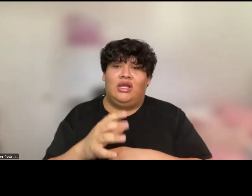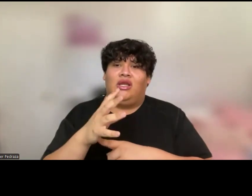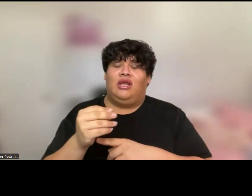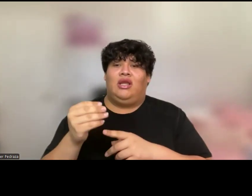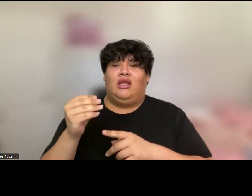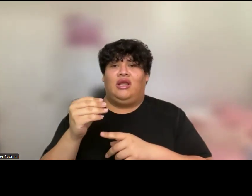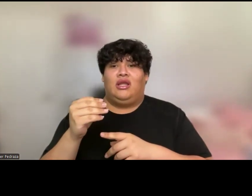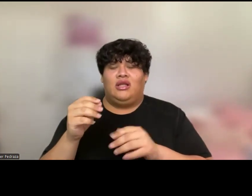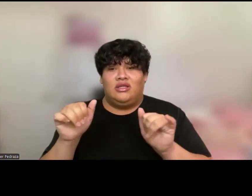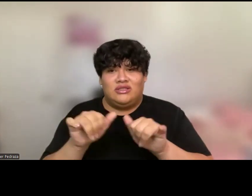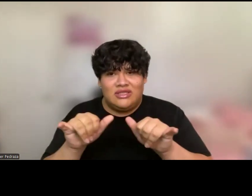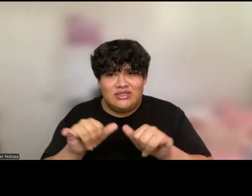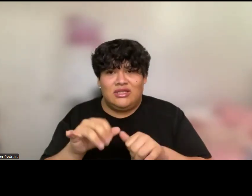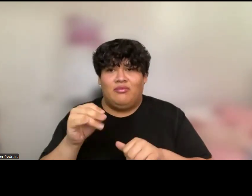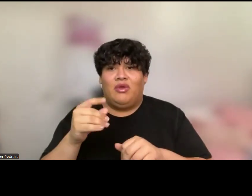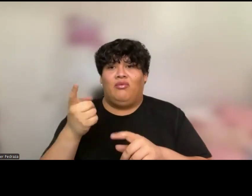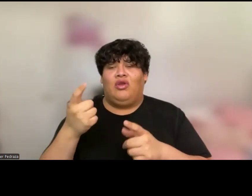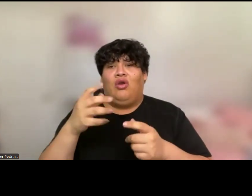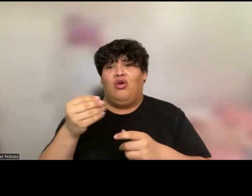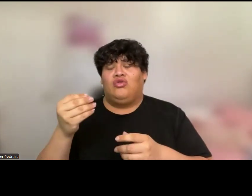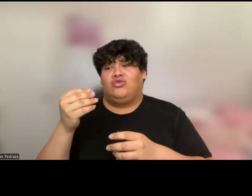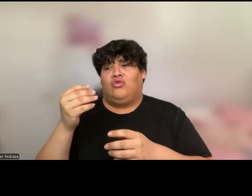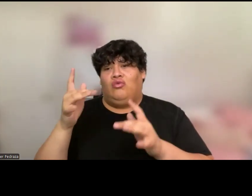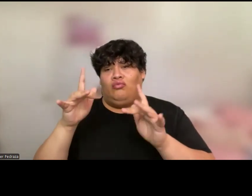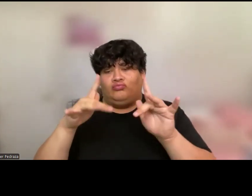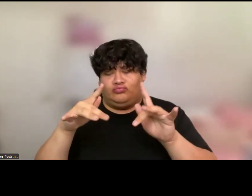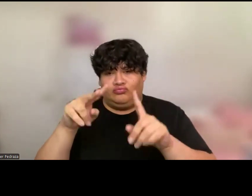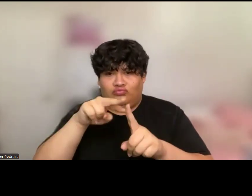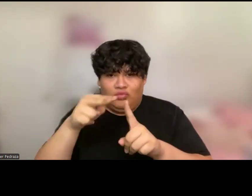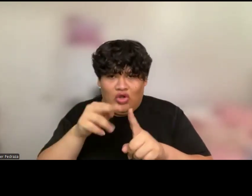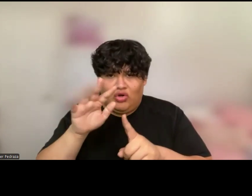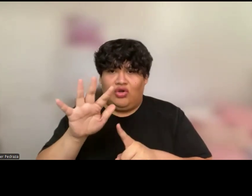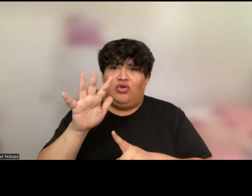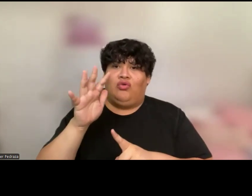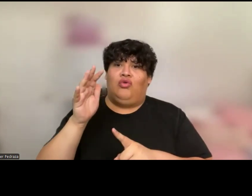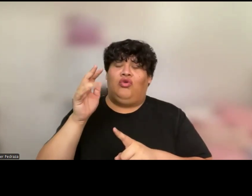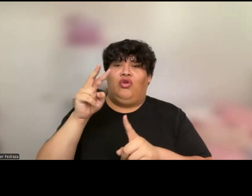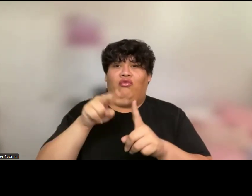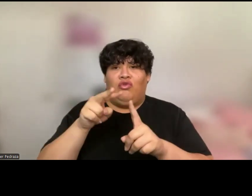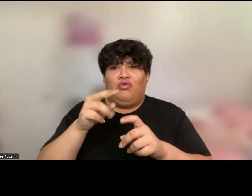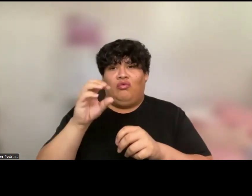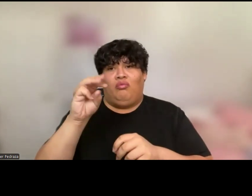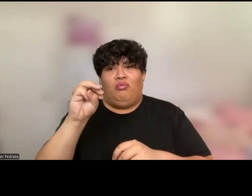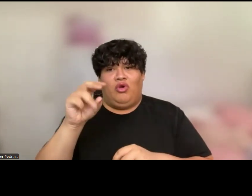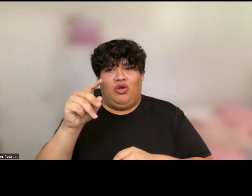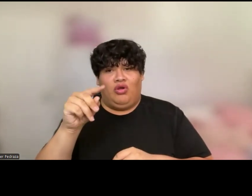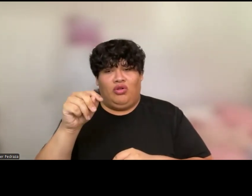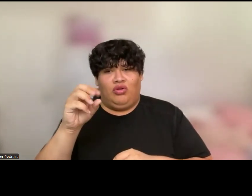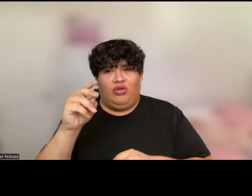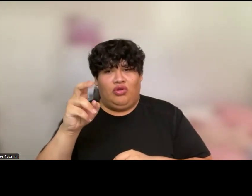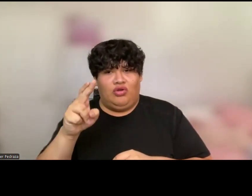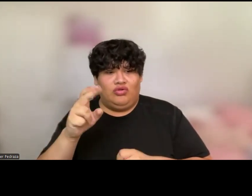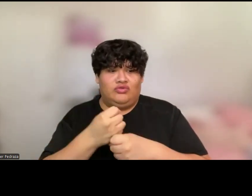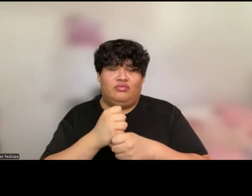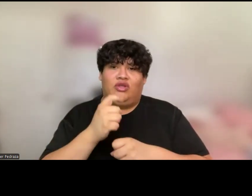we are also tasked with programmatic monitoring and quality reviews to make sure that we are all